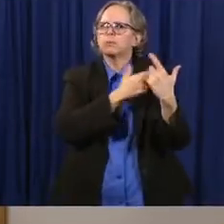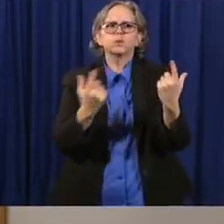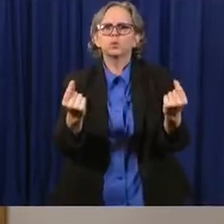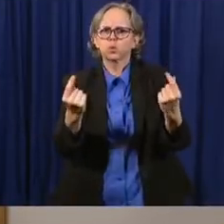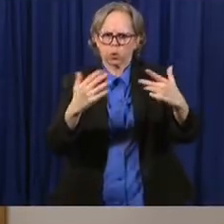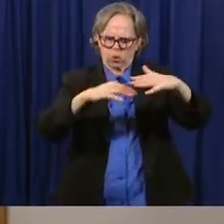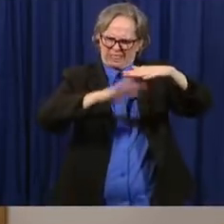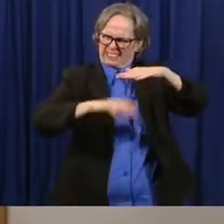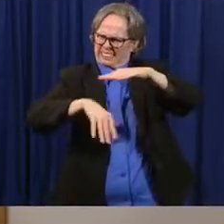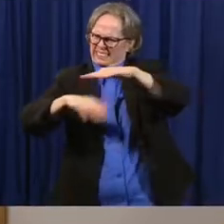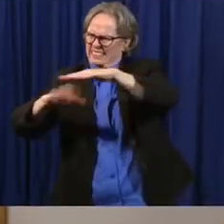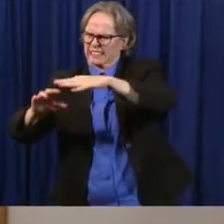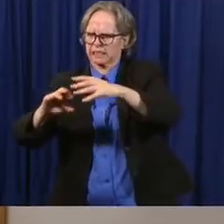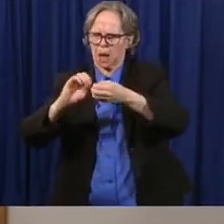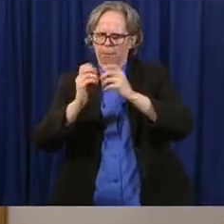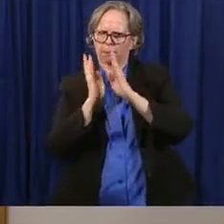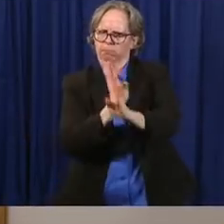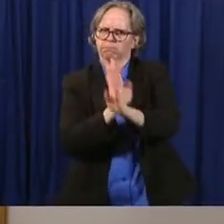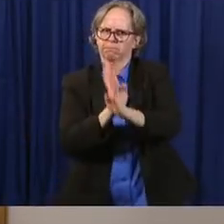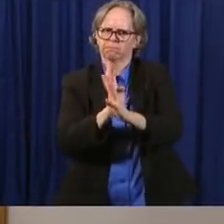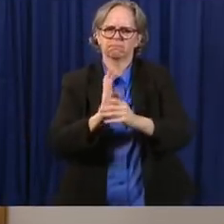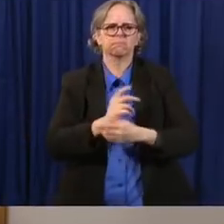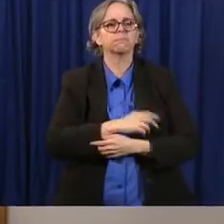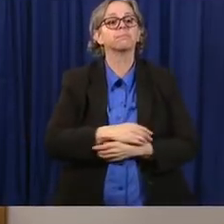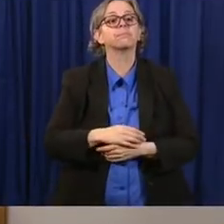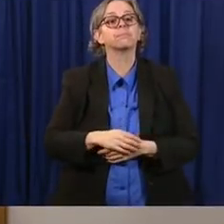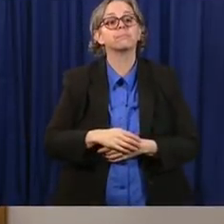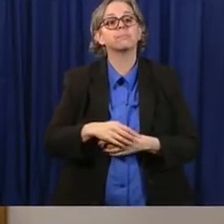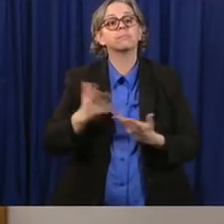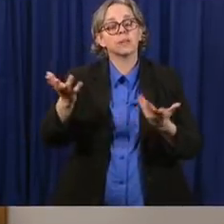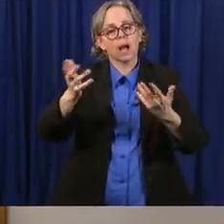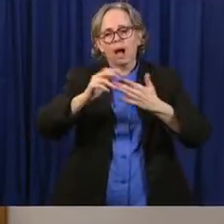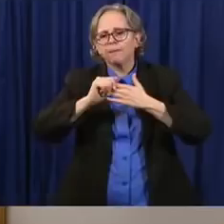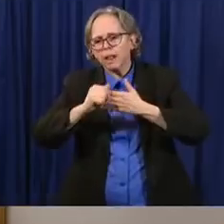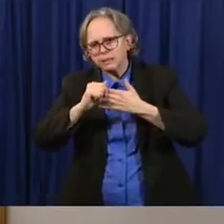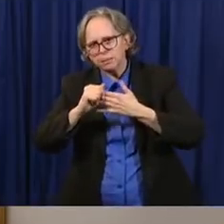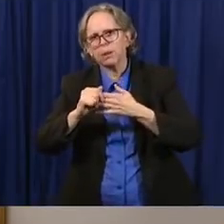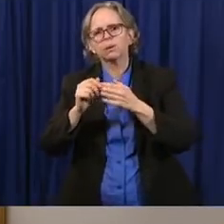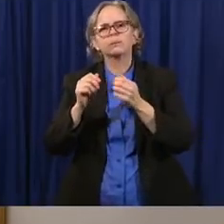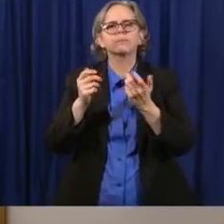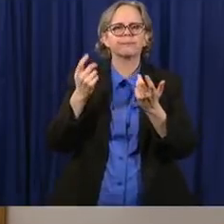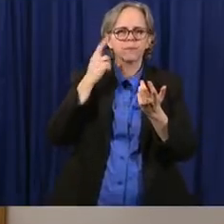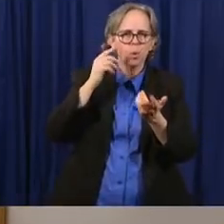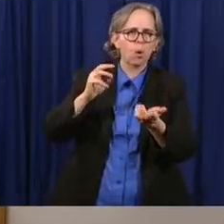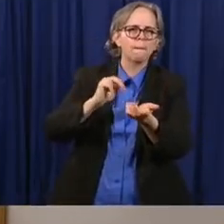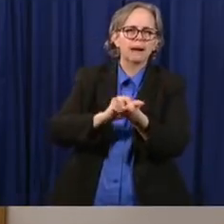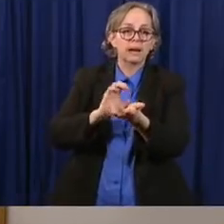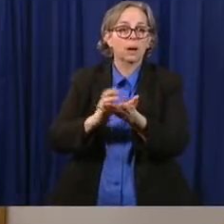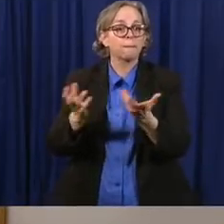that they can focus on safe patient care. More details will be available on